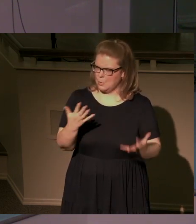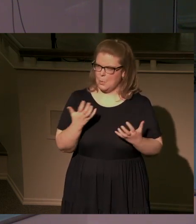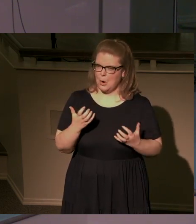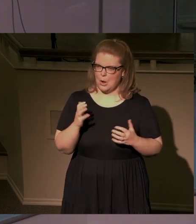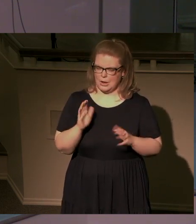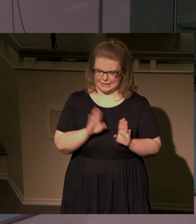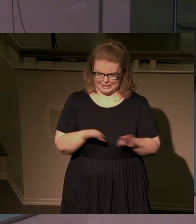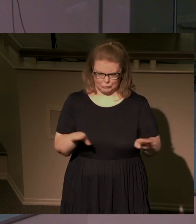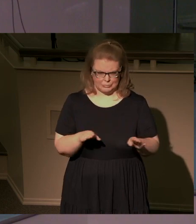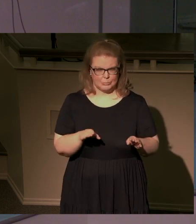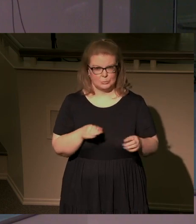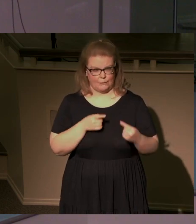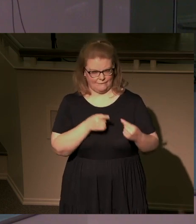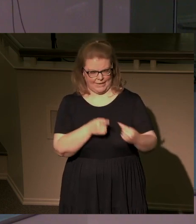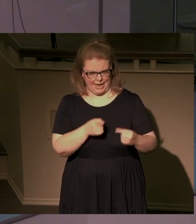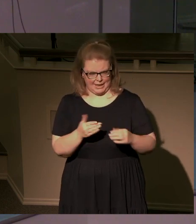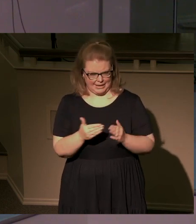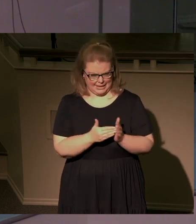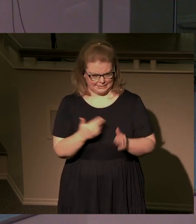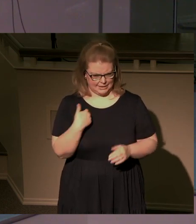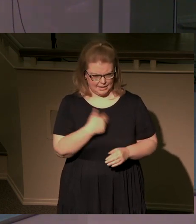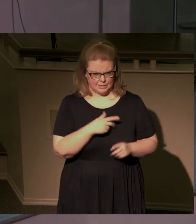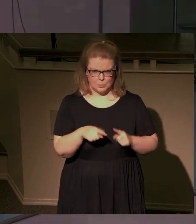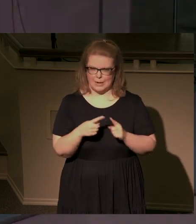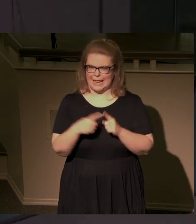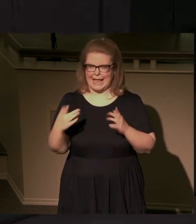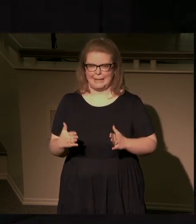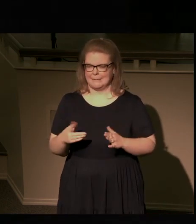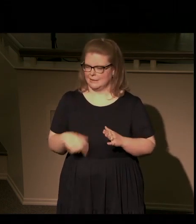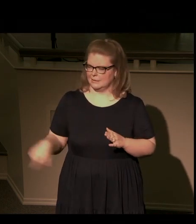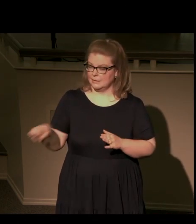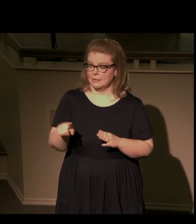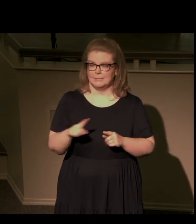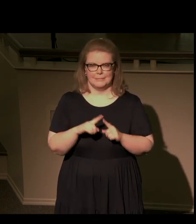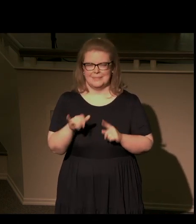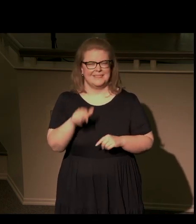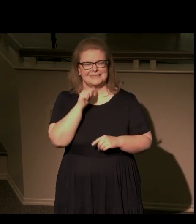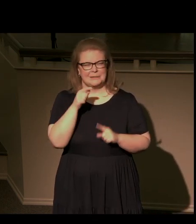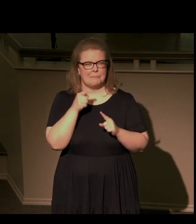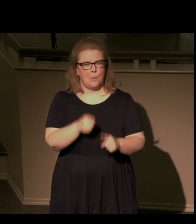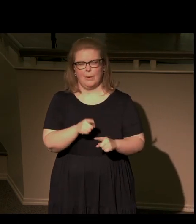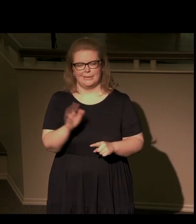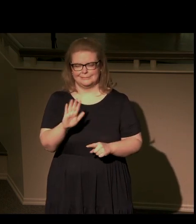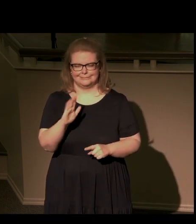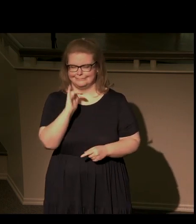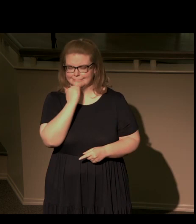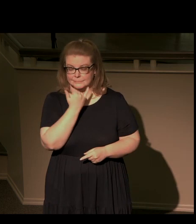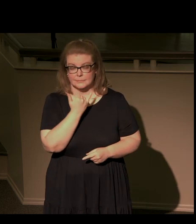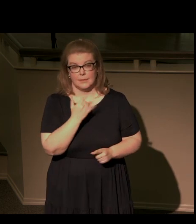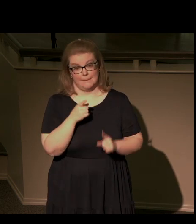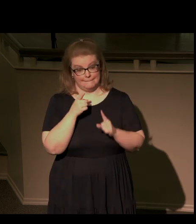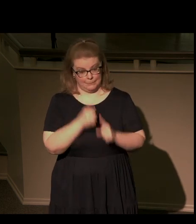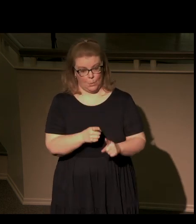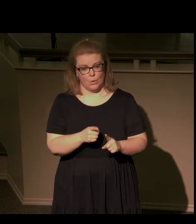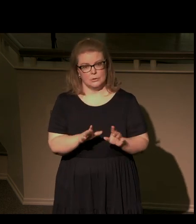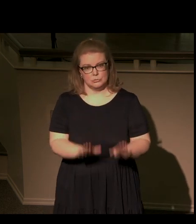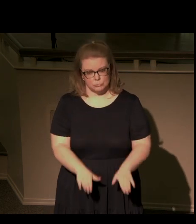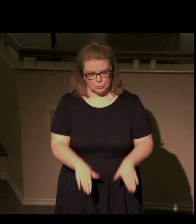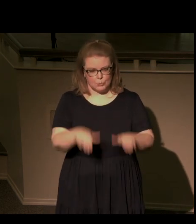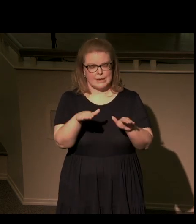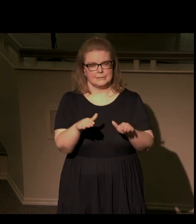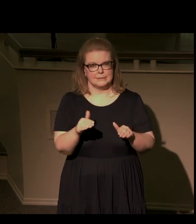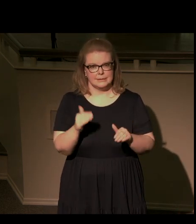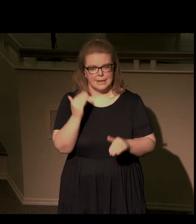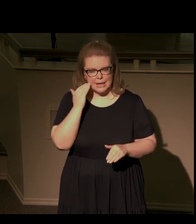contend with us when our enemies were around? But that's not at all what it's talking about. It's talking about raising adult followers